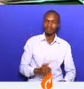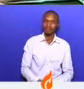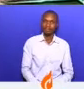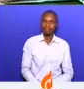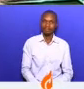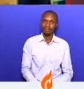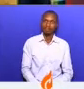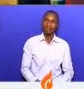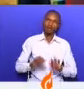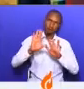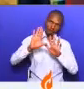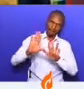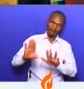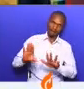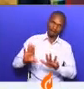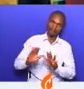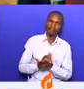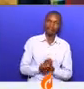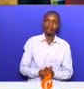Order members.